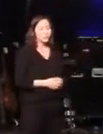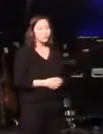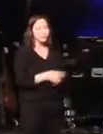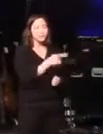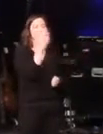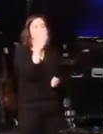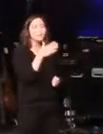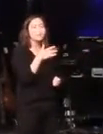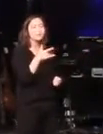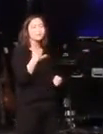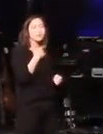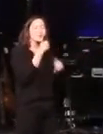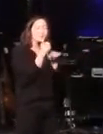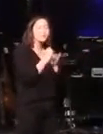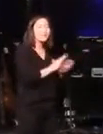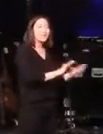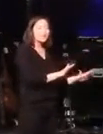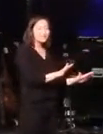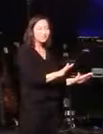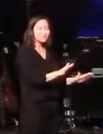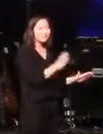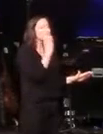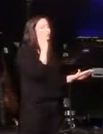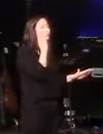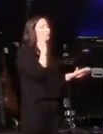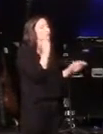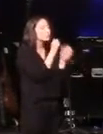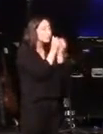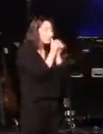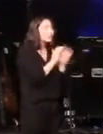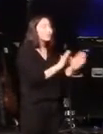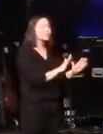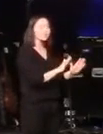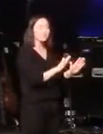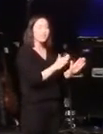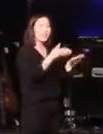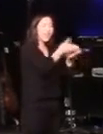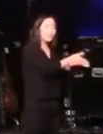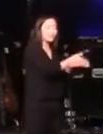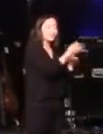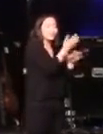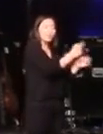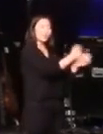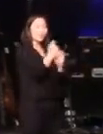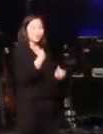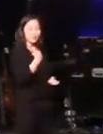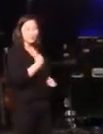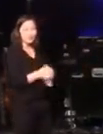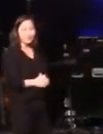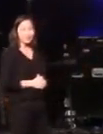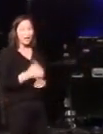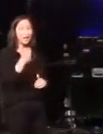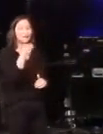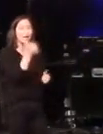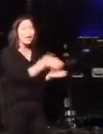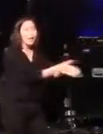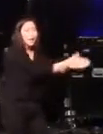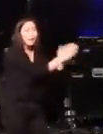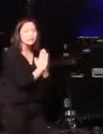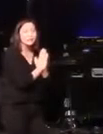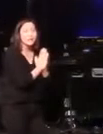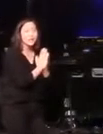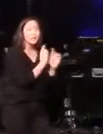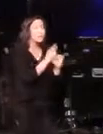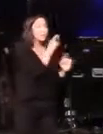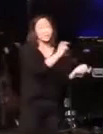blessed. Blessed. Because you gave to me, not because I was asking for it, because you stepped into it. And he says,